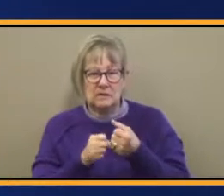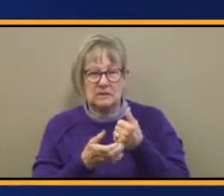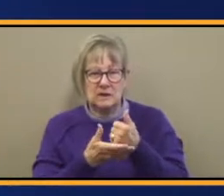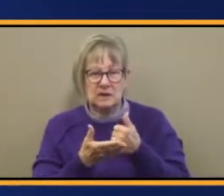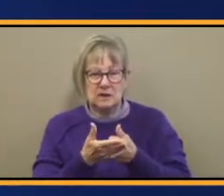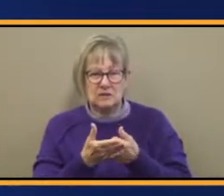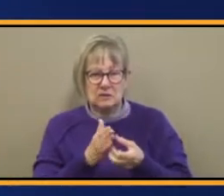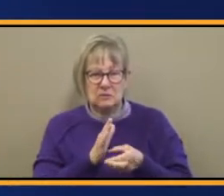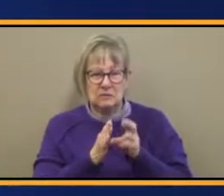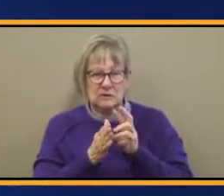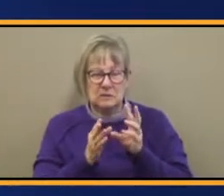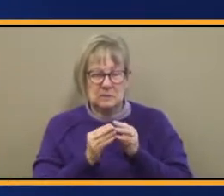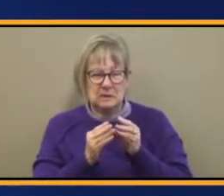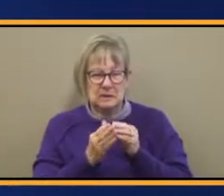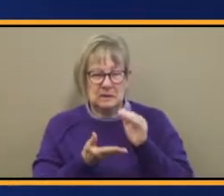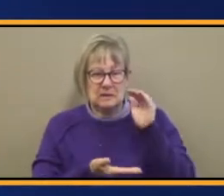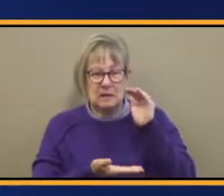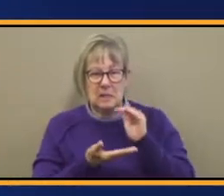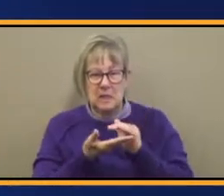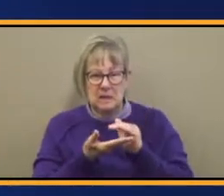lessened in the value that they bring us.